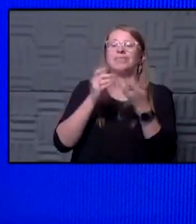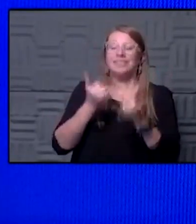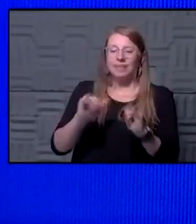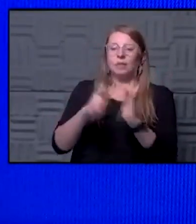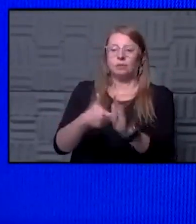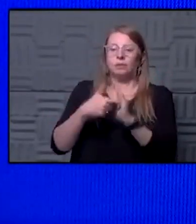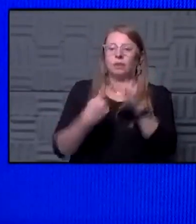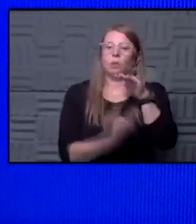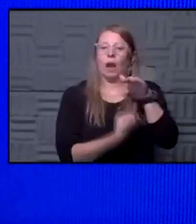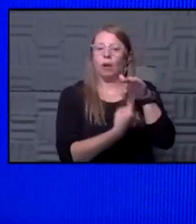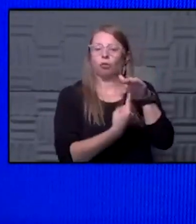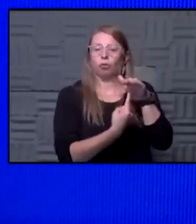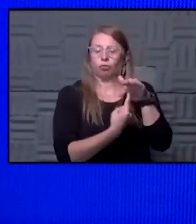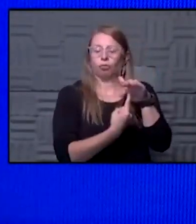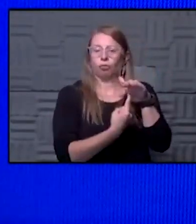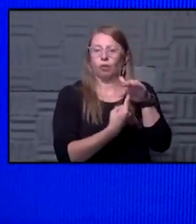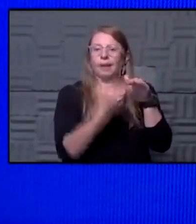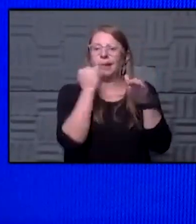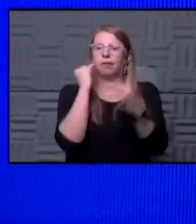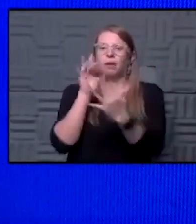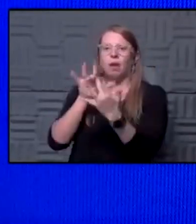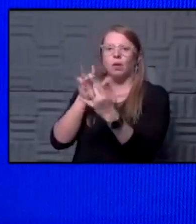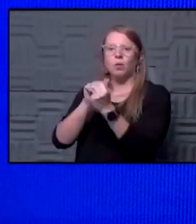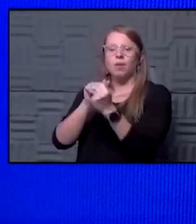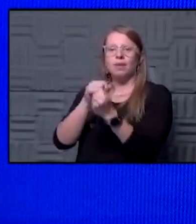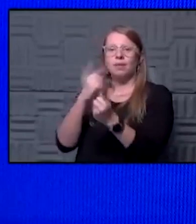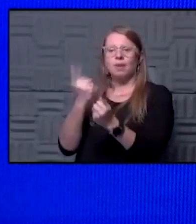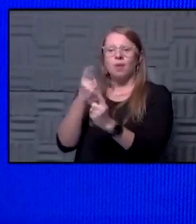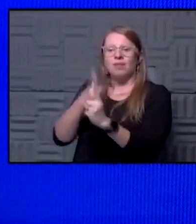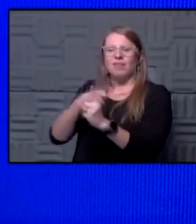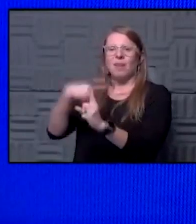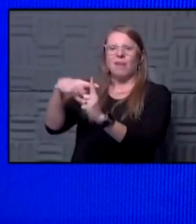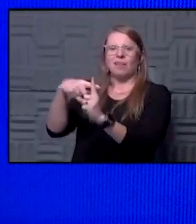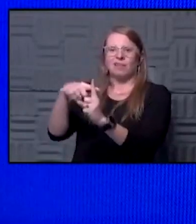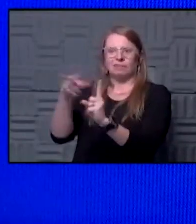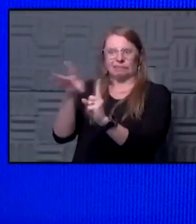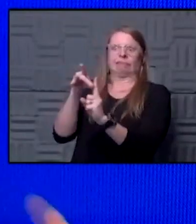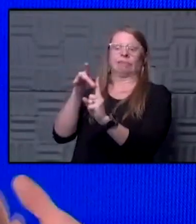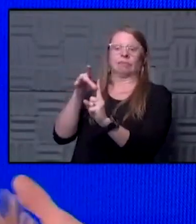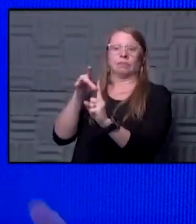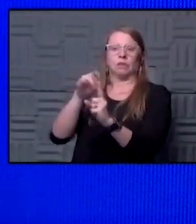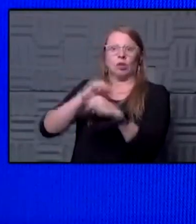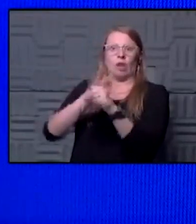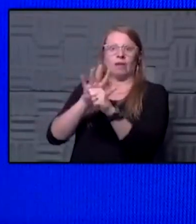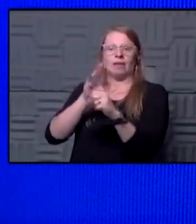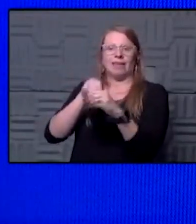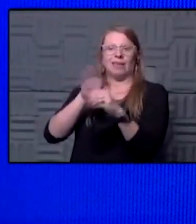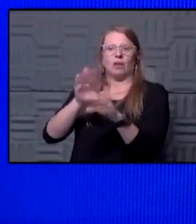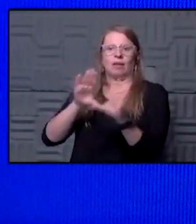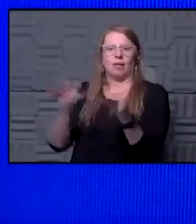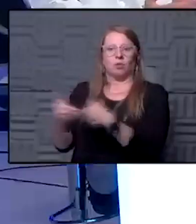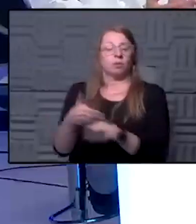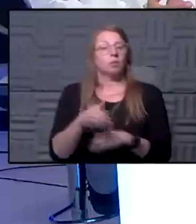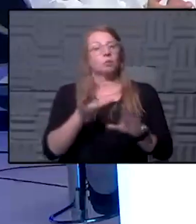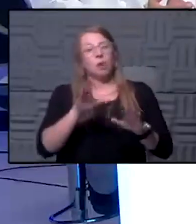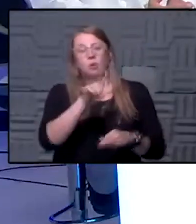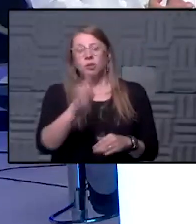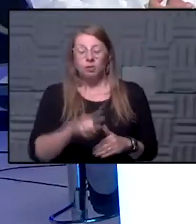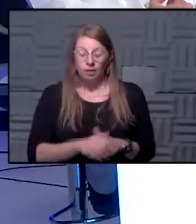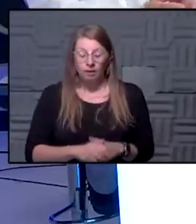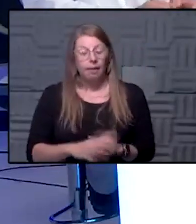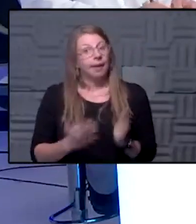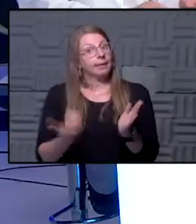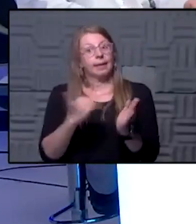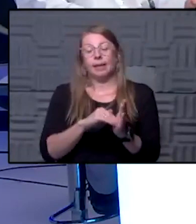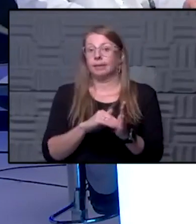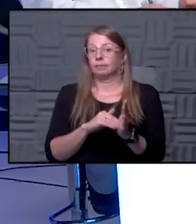required to quarantine when they might have been in contact with someone who tested positive in their classroom? Okay, Hawk. I mean, great question. It is.